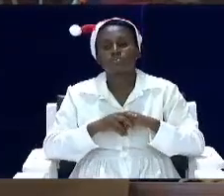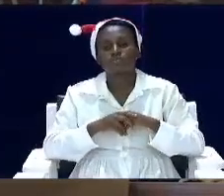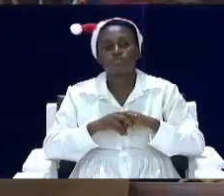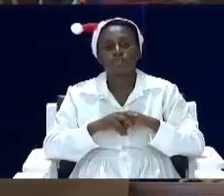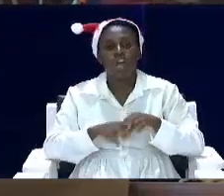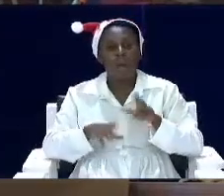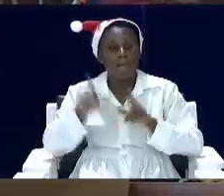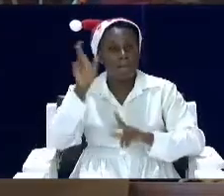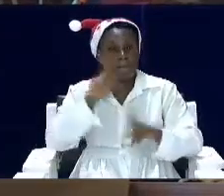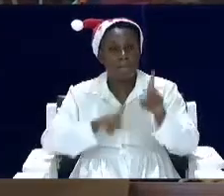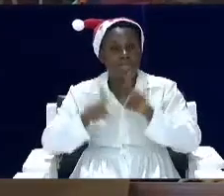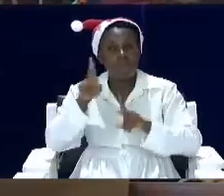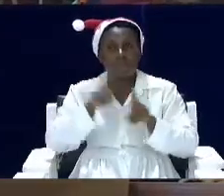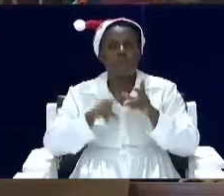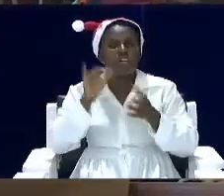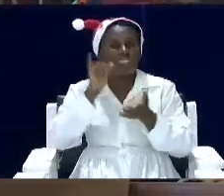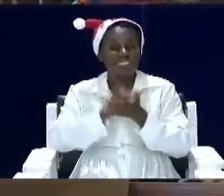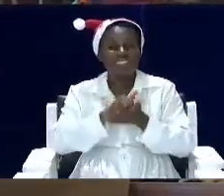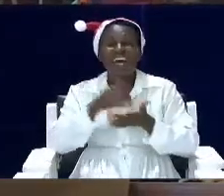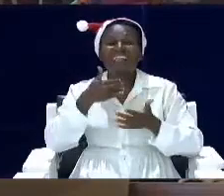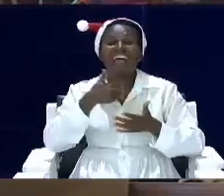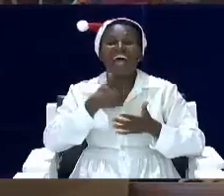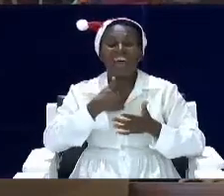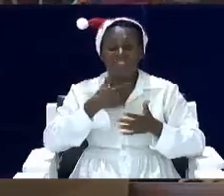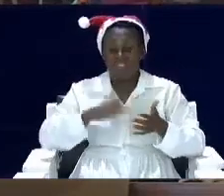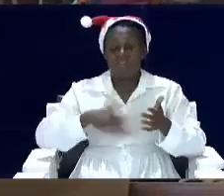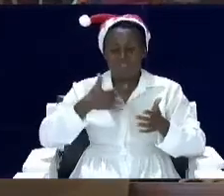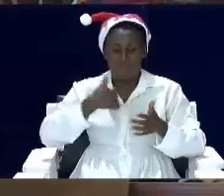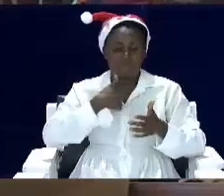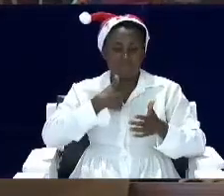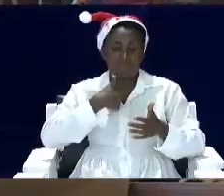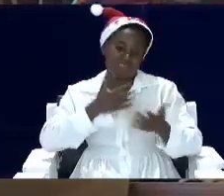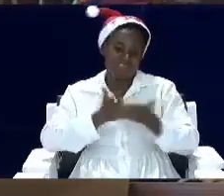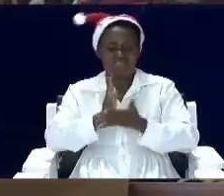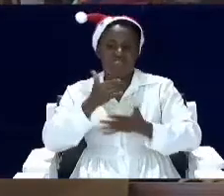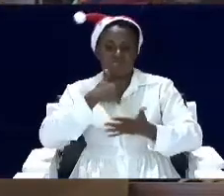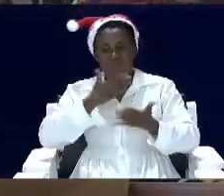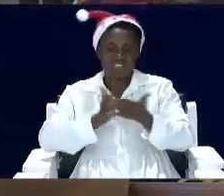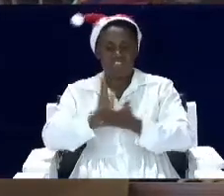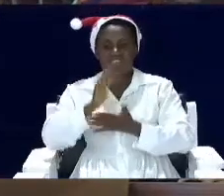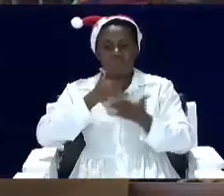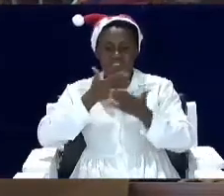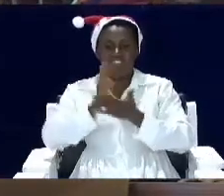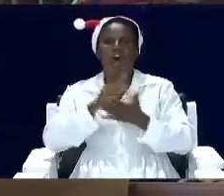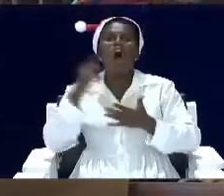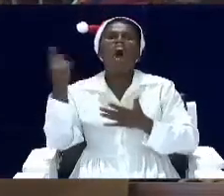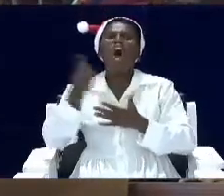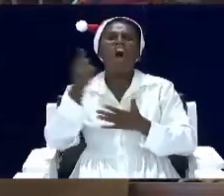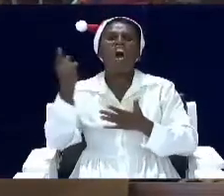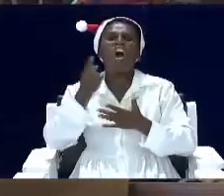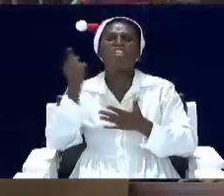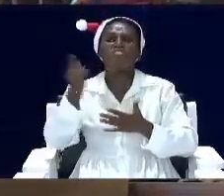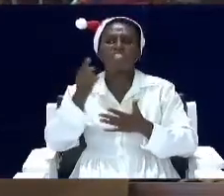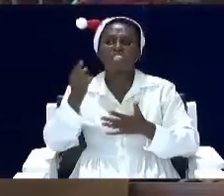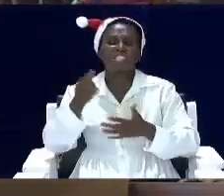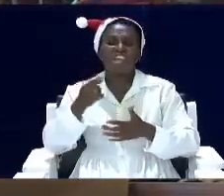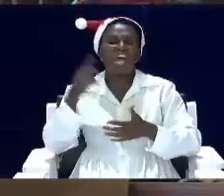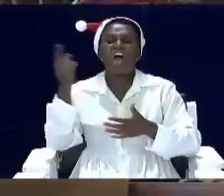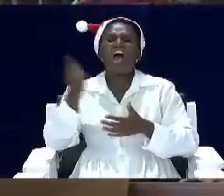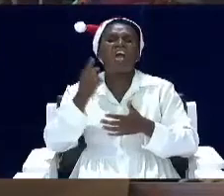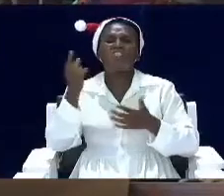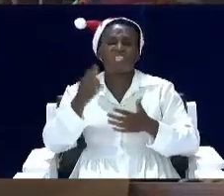People that have a sense of entitlement are always claiming what belongs to them. They are never